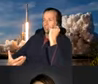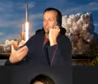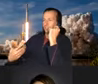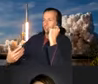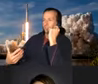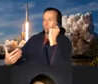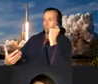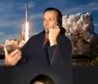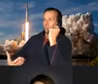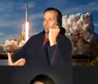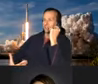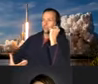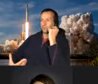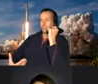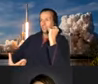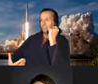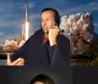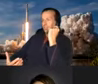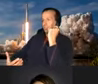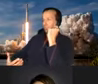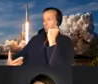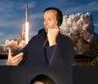to be delivered physically from an infected host